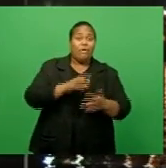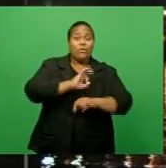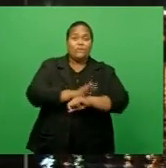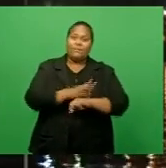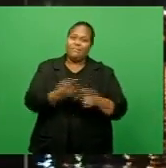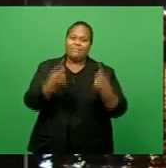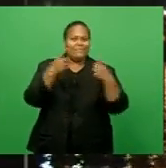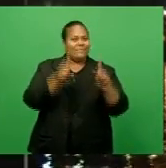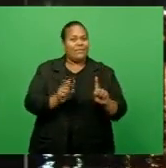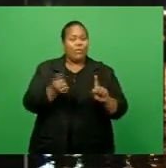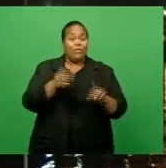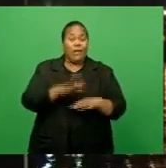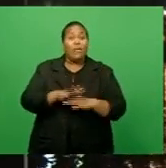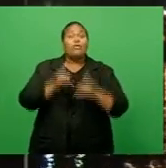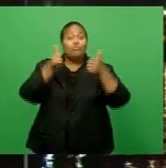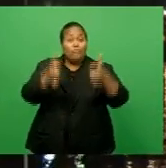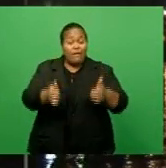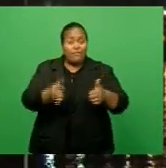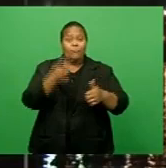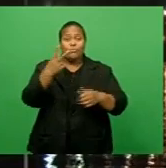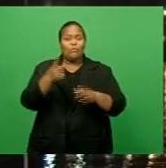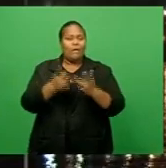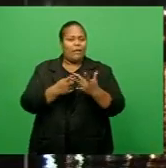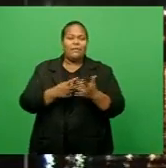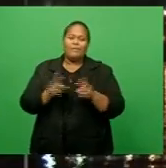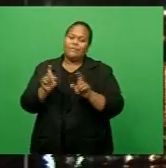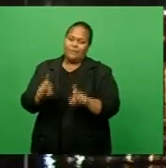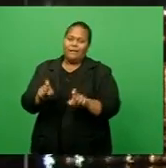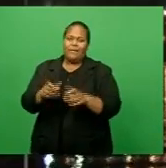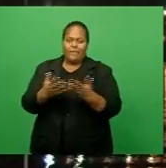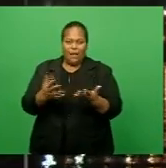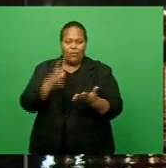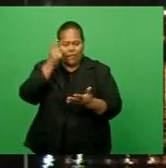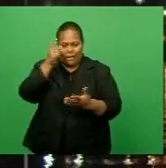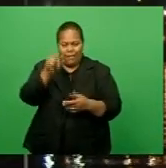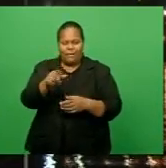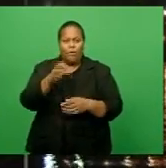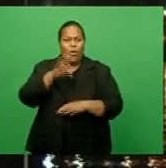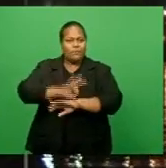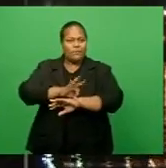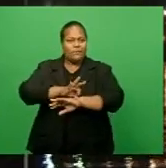hospital, while the driver and 2 others remain admitted.